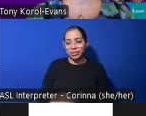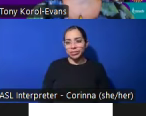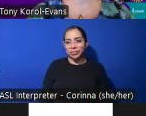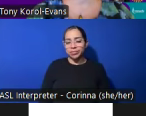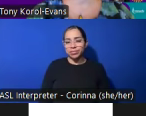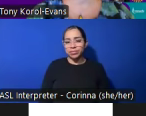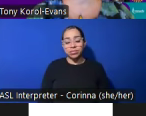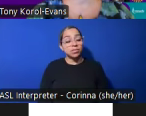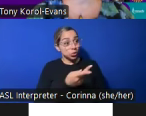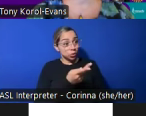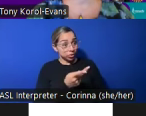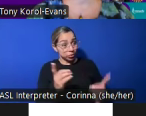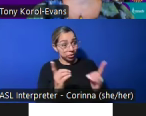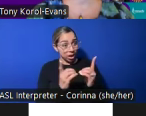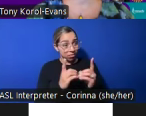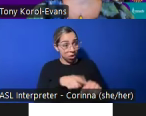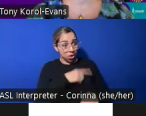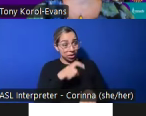two been together long?